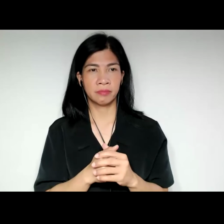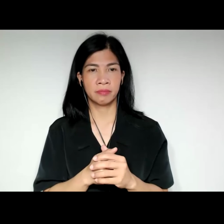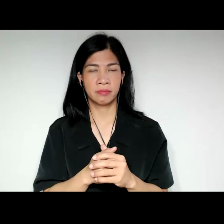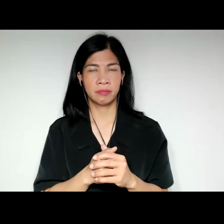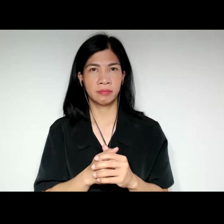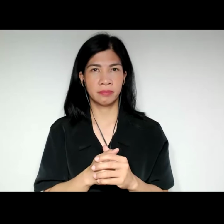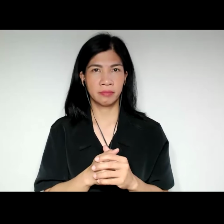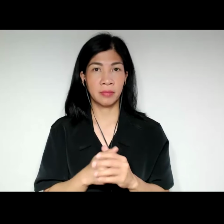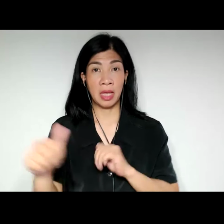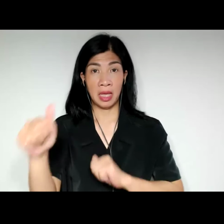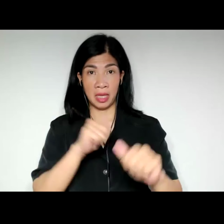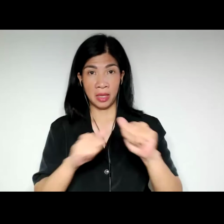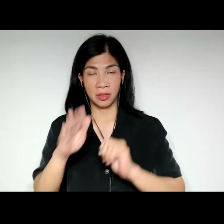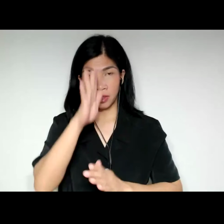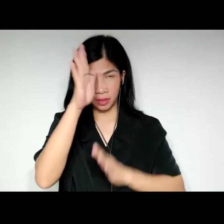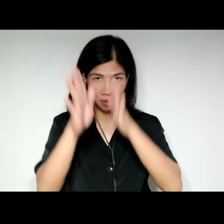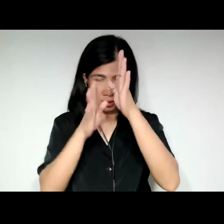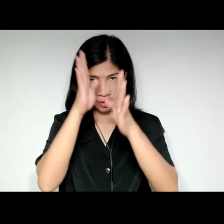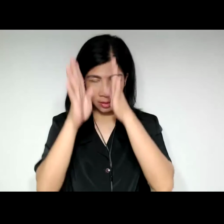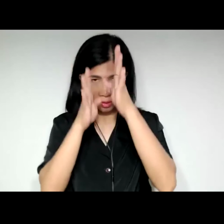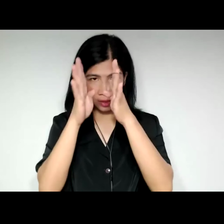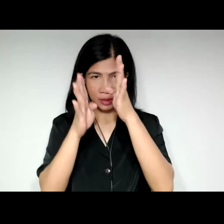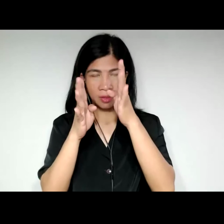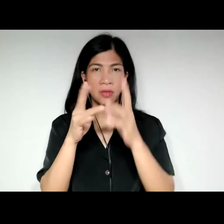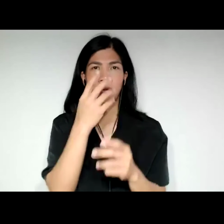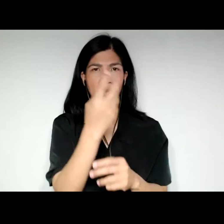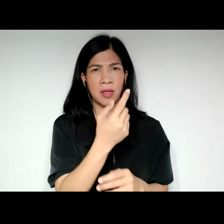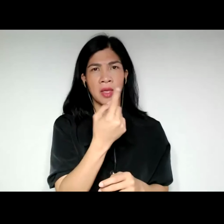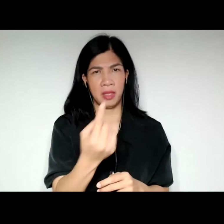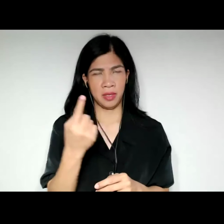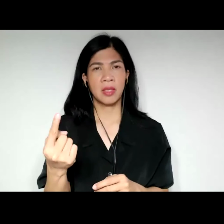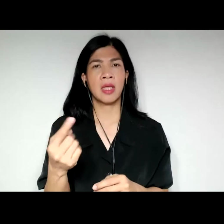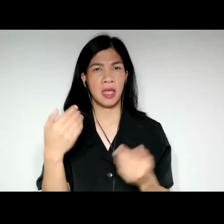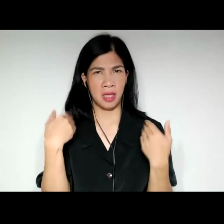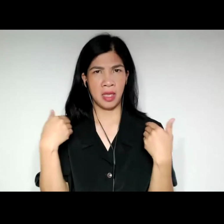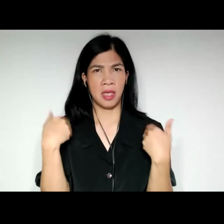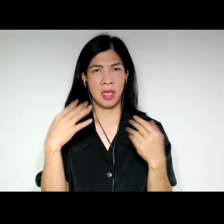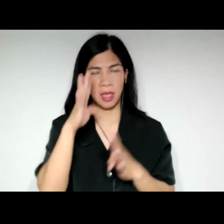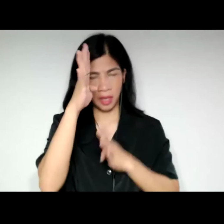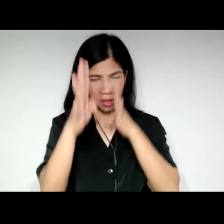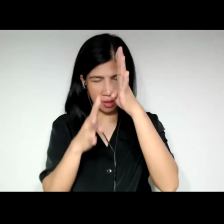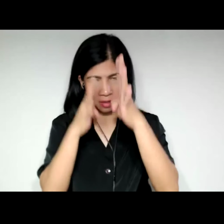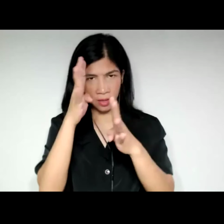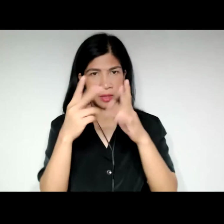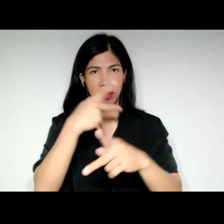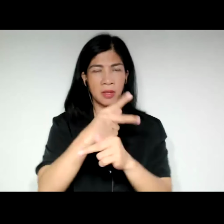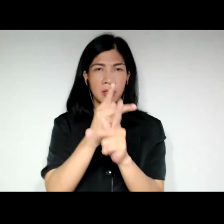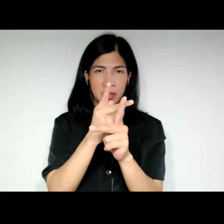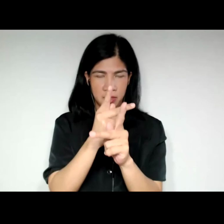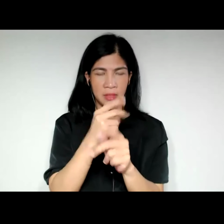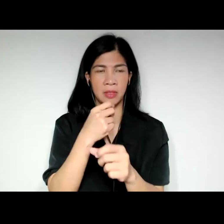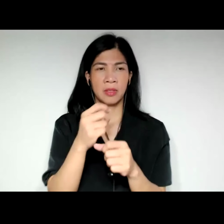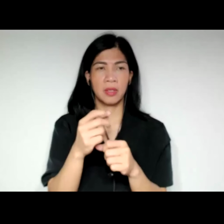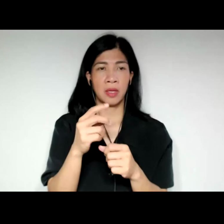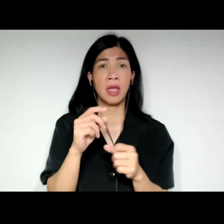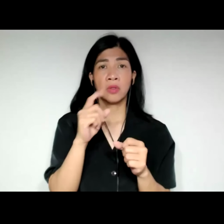action and creative. You know, I would say everyone has creativity, productivity, and I'd say that you become